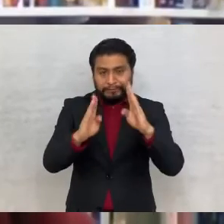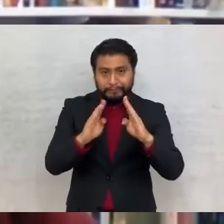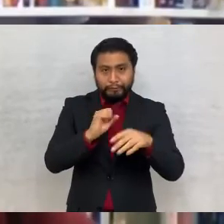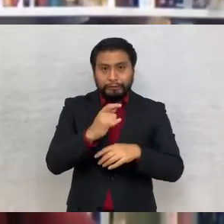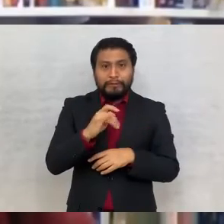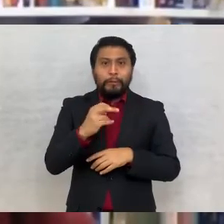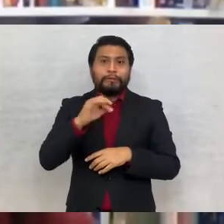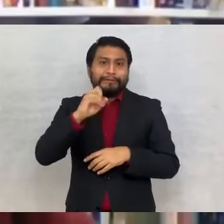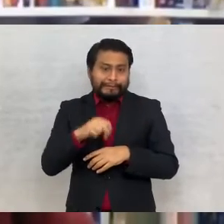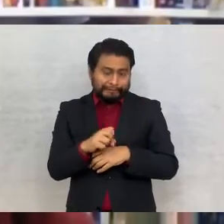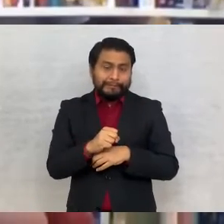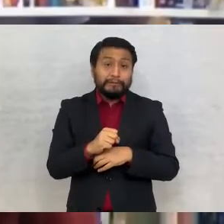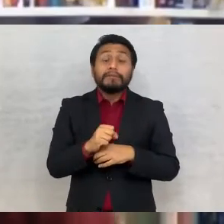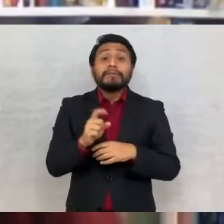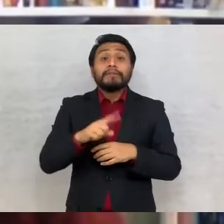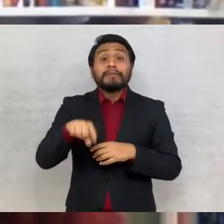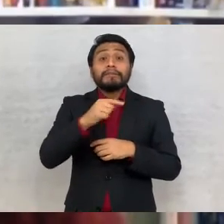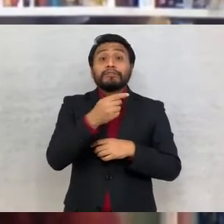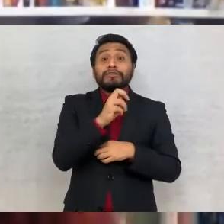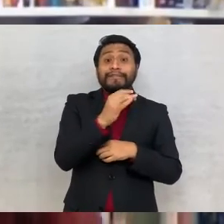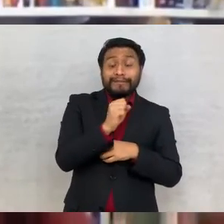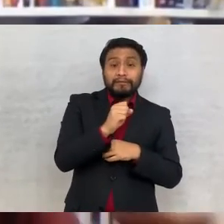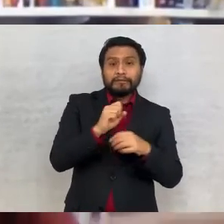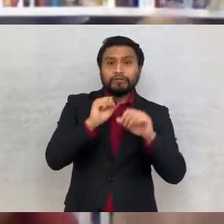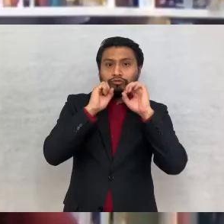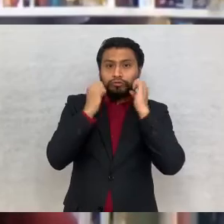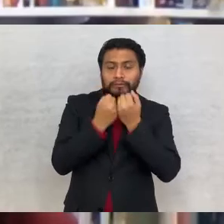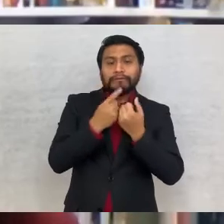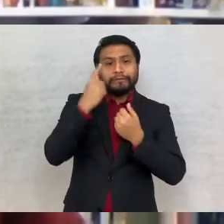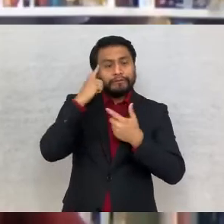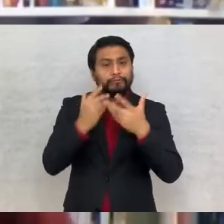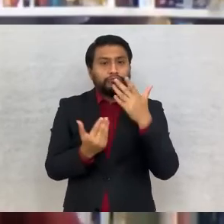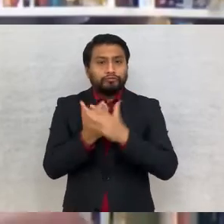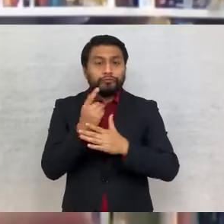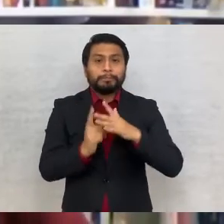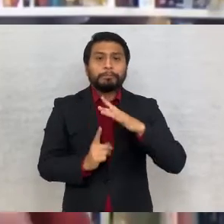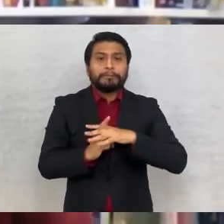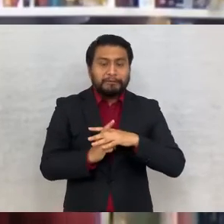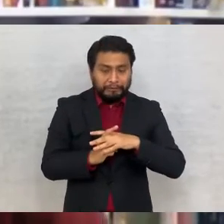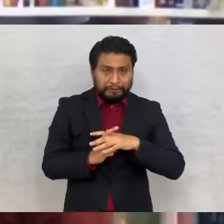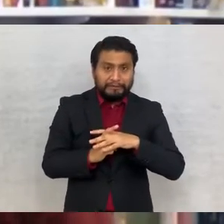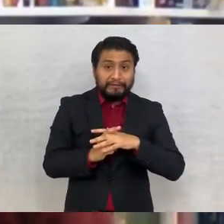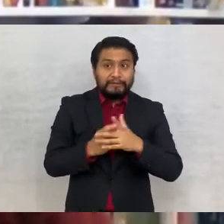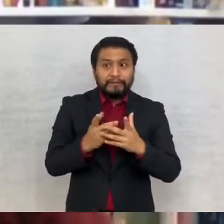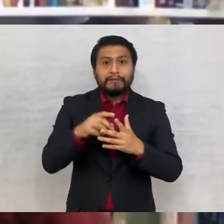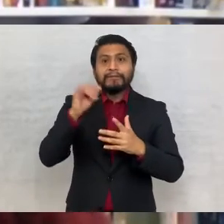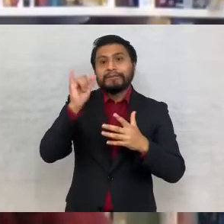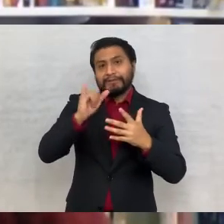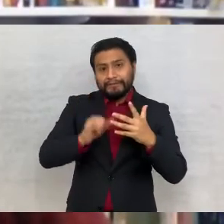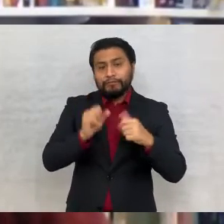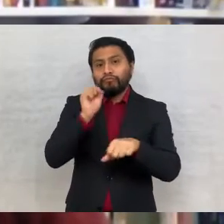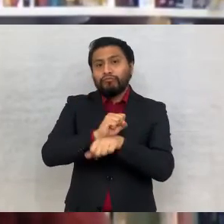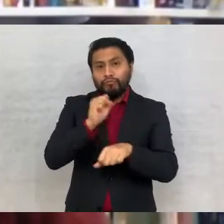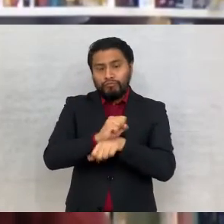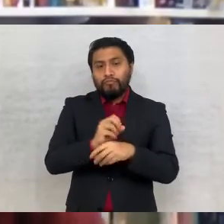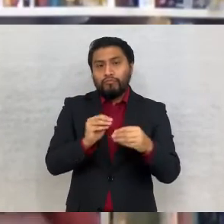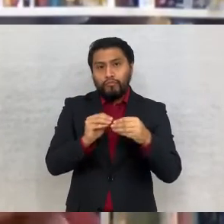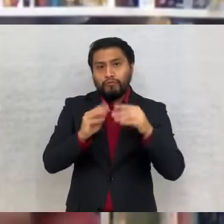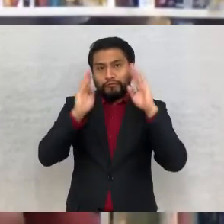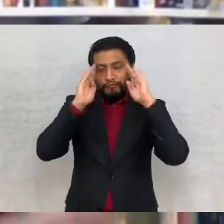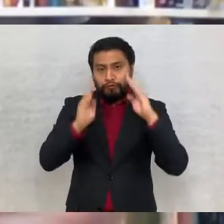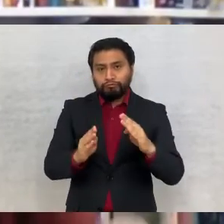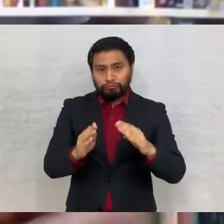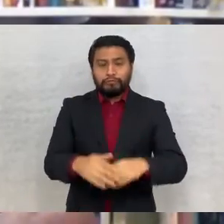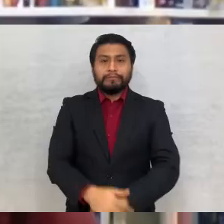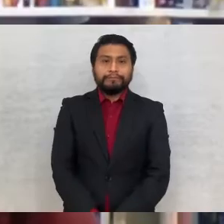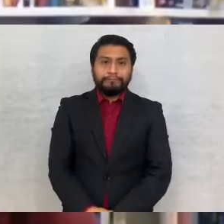do with the impact generated by the 1929 crash and the need to contain its social consequences. In the institutional political order,